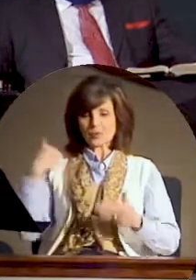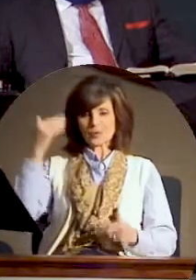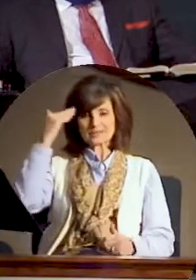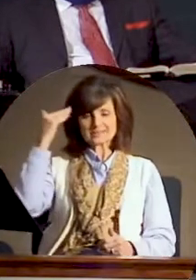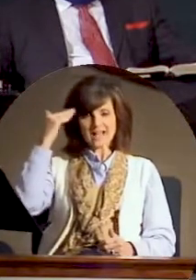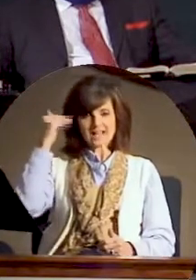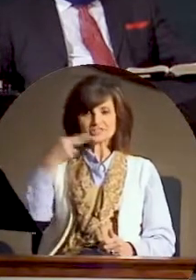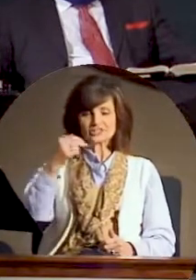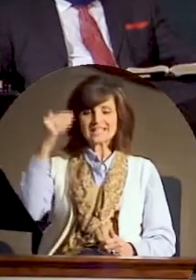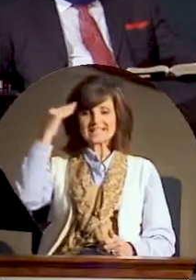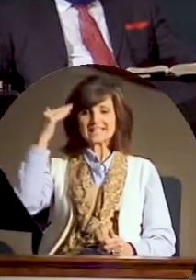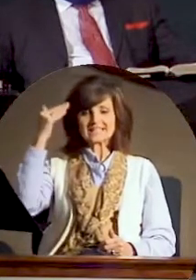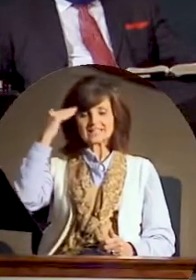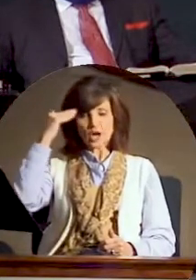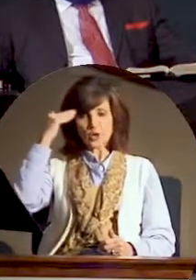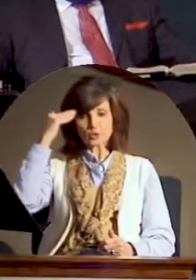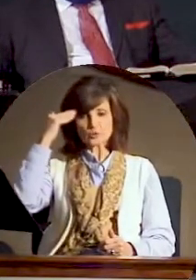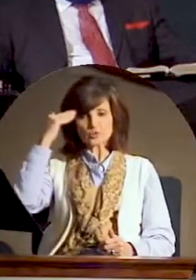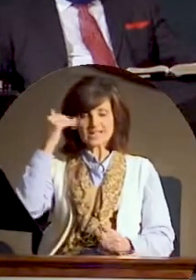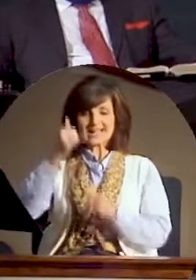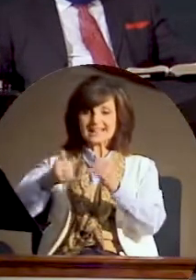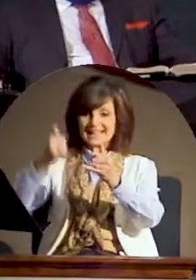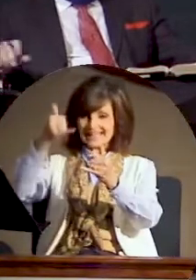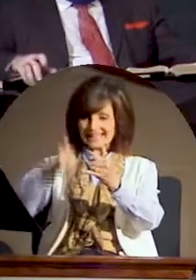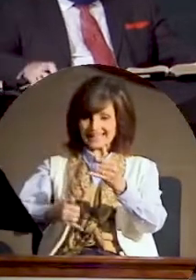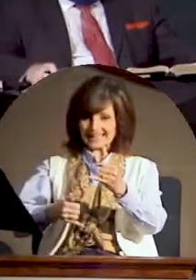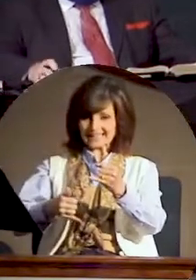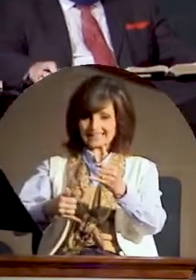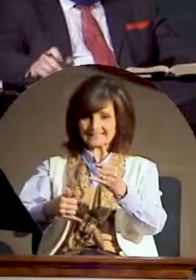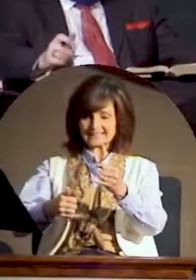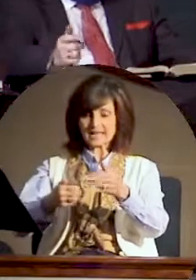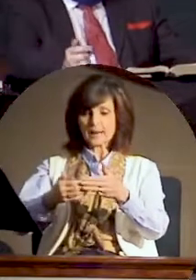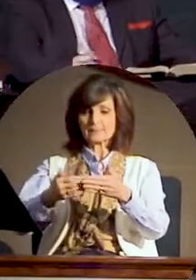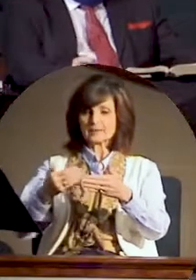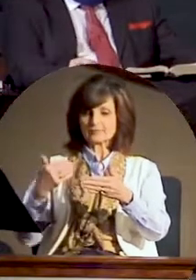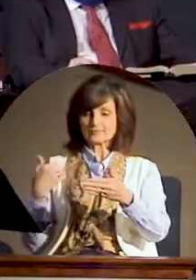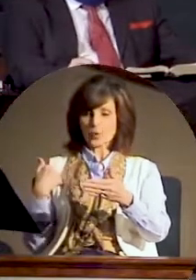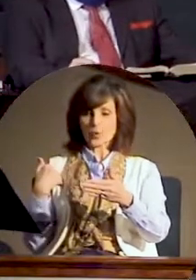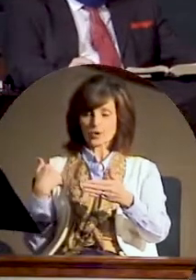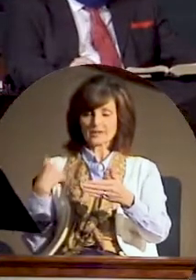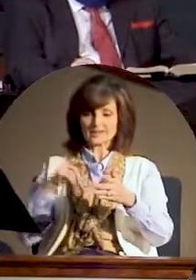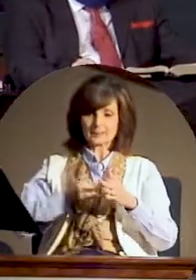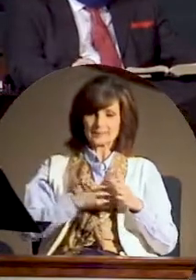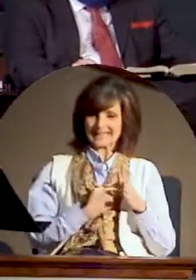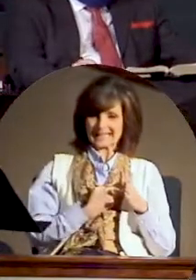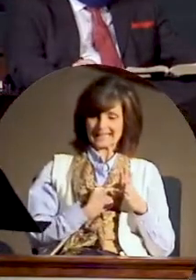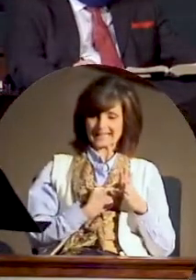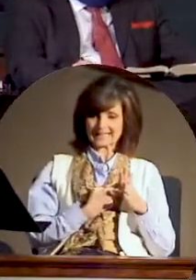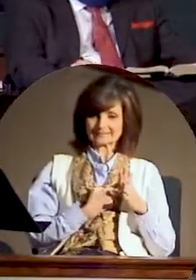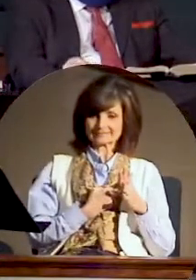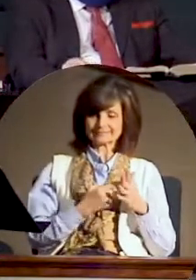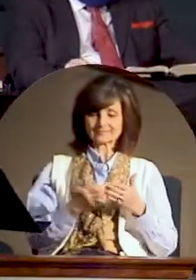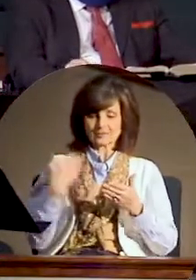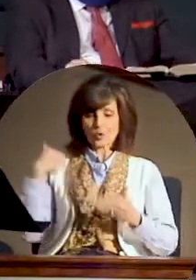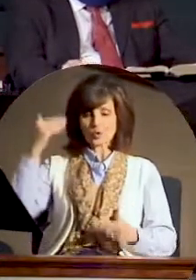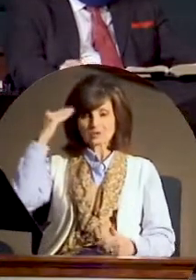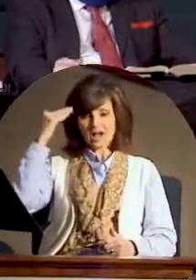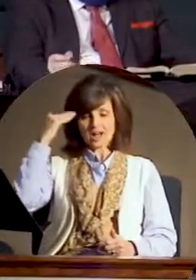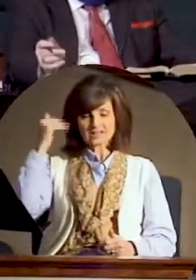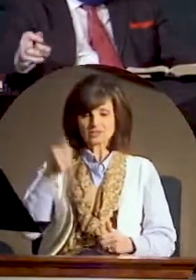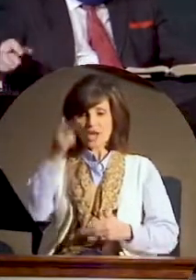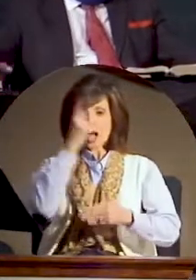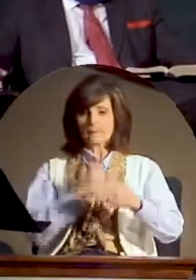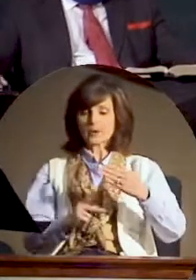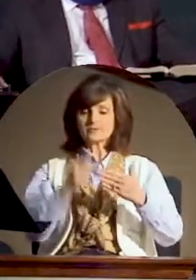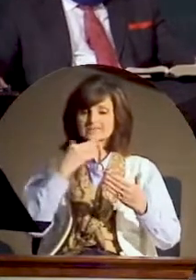foreknowledge. He knows the end from before the beginning. Foreknowledge. You know, prophecy